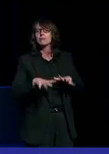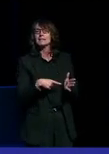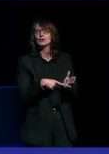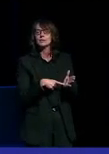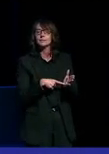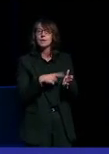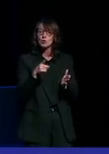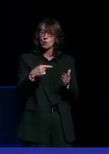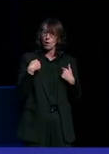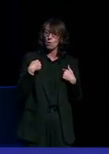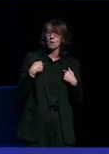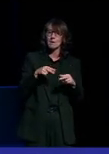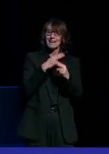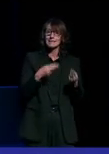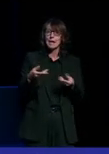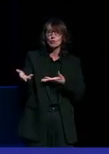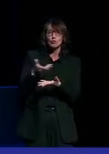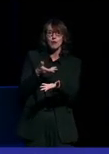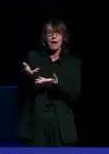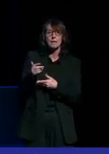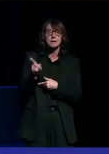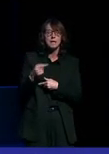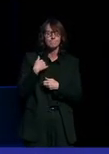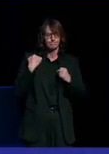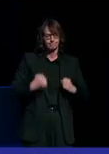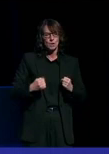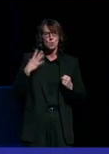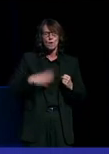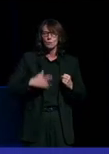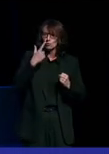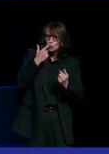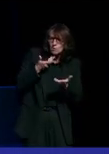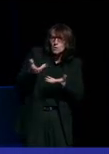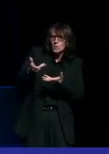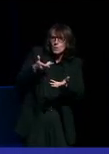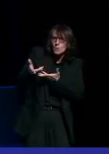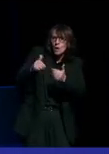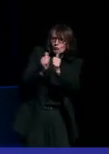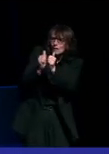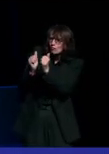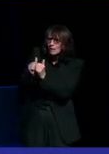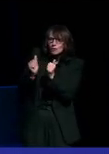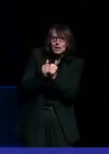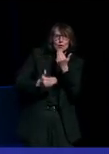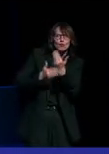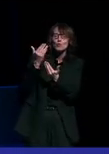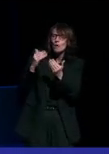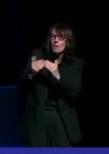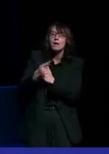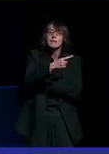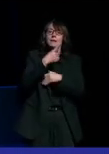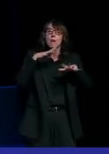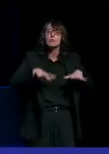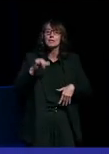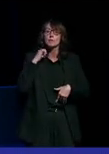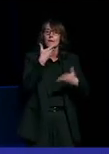DuPont for International Trade, the Prime Minister and I were determined to open new markets, and we succeeded. British beef is back in America.